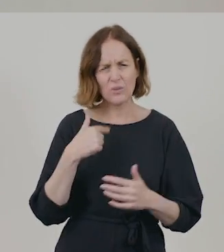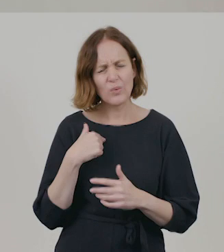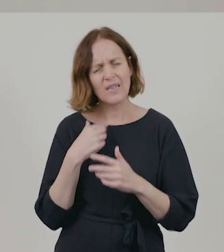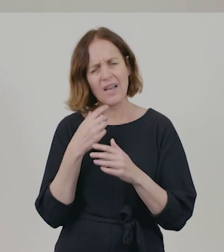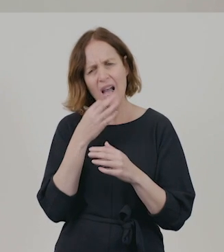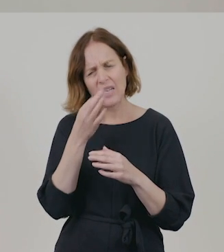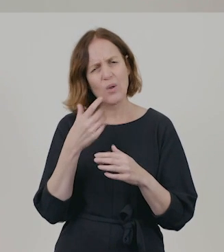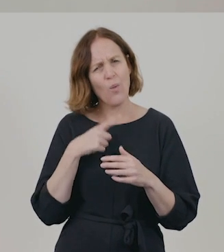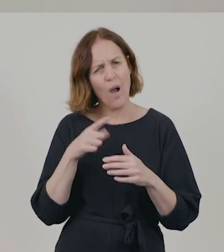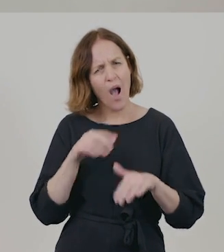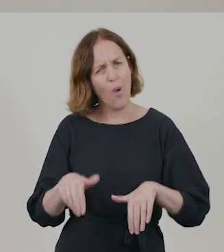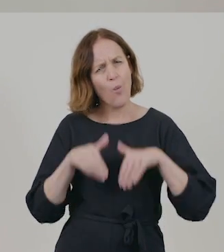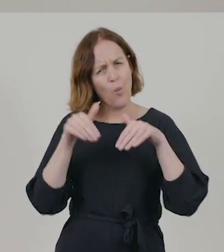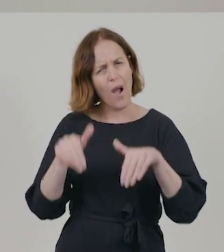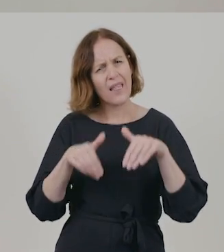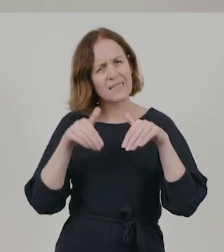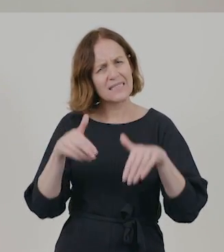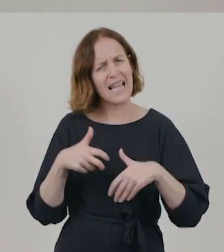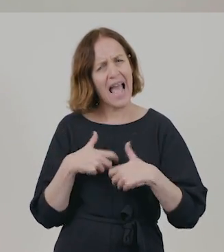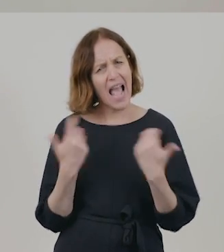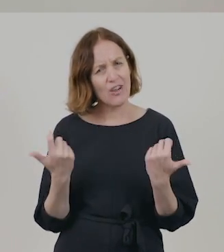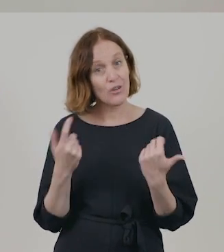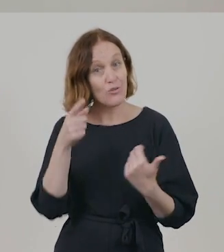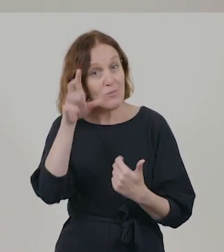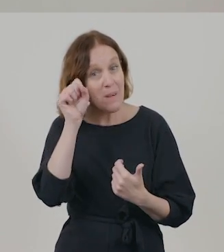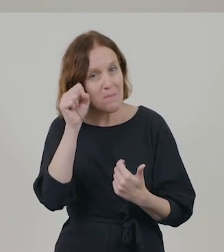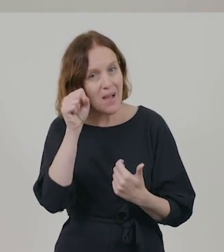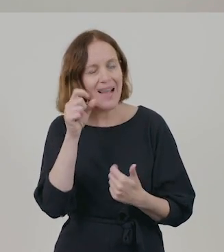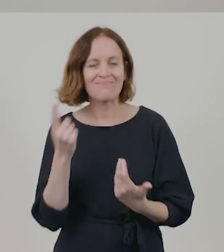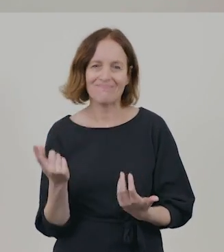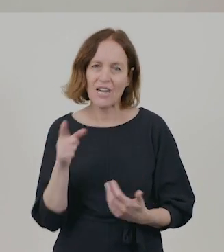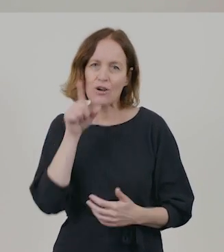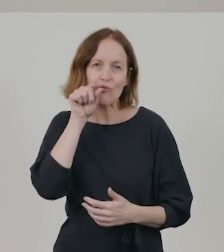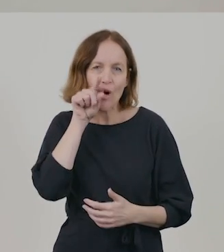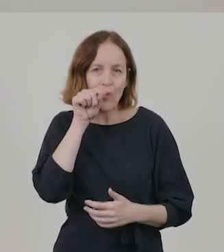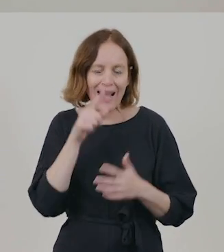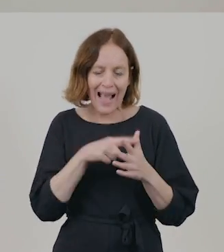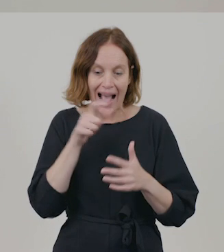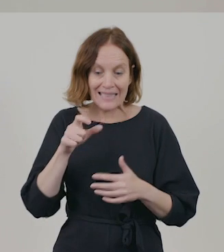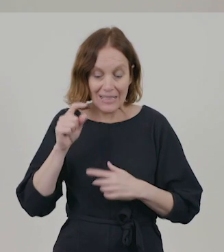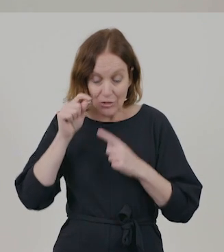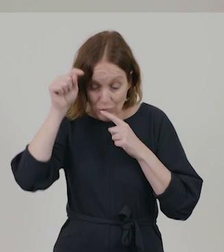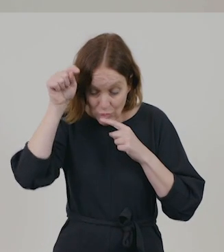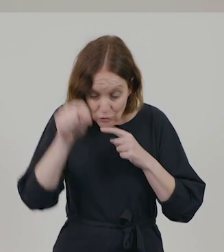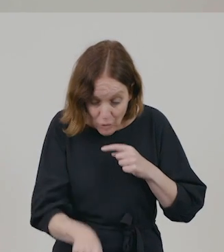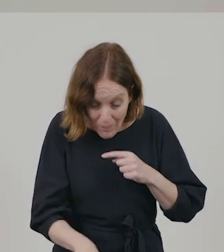And then Sarah and I with smiles on our faces